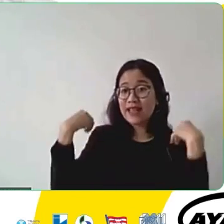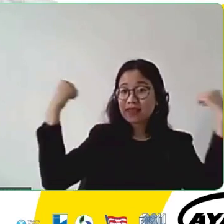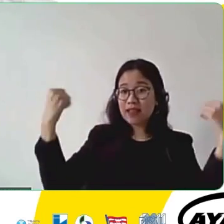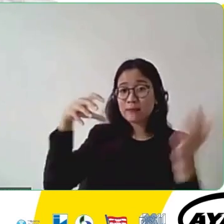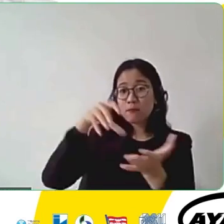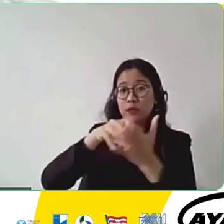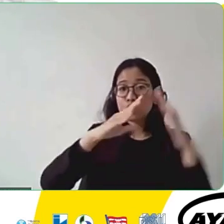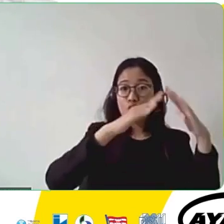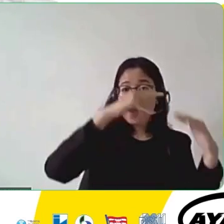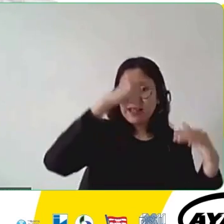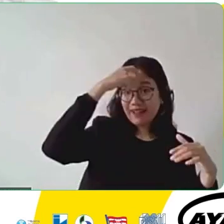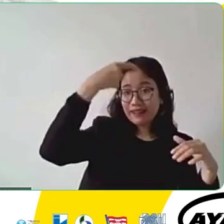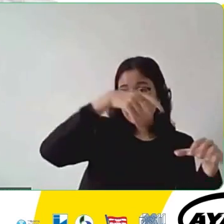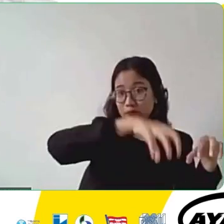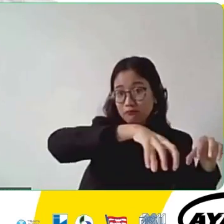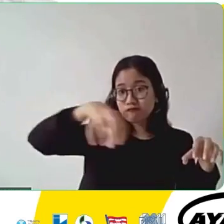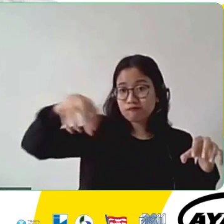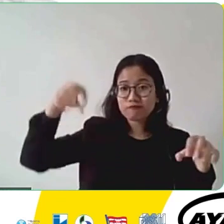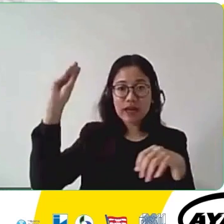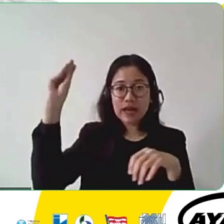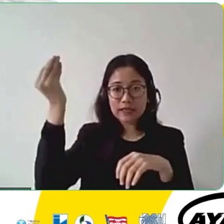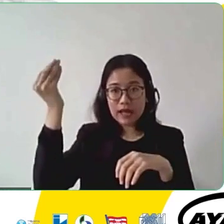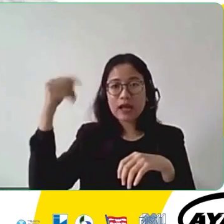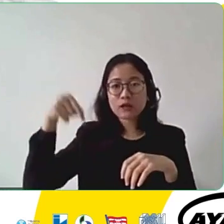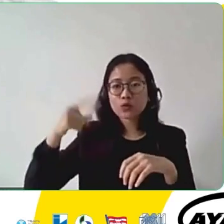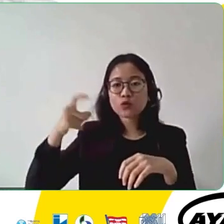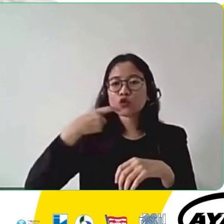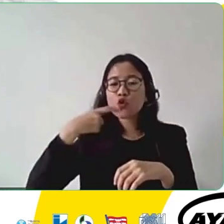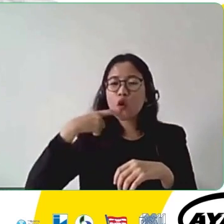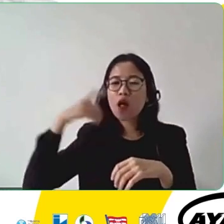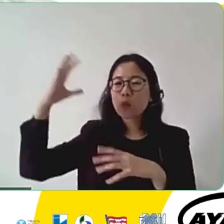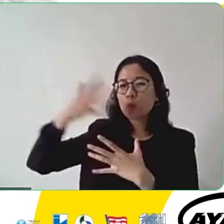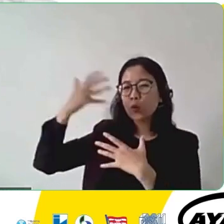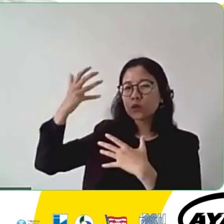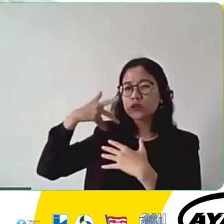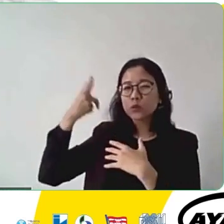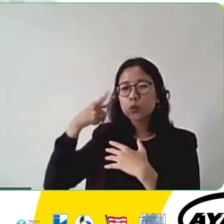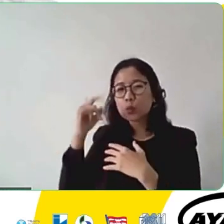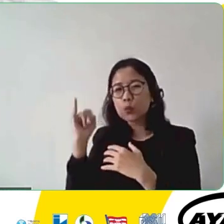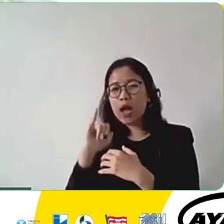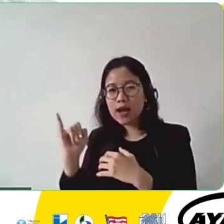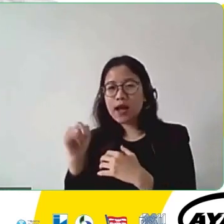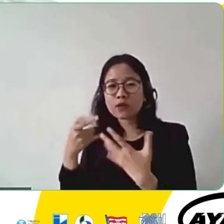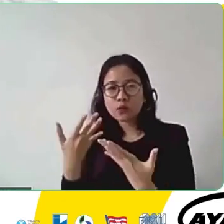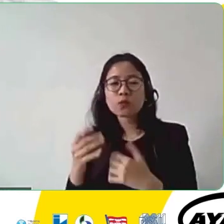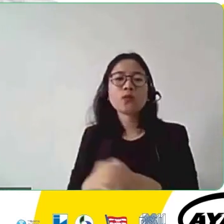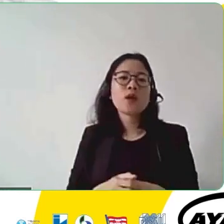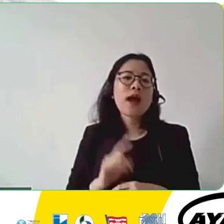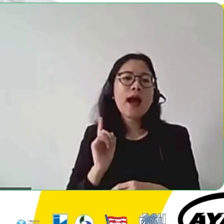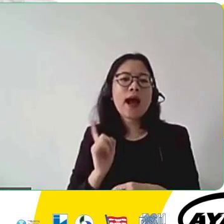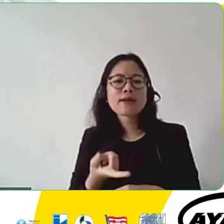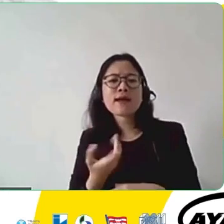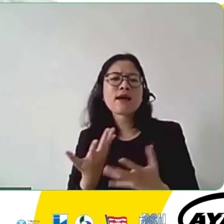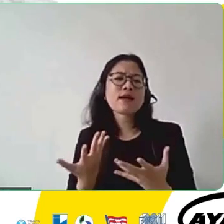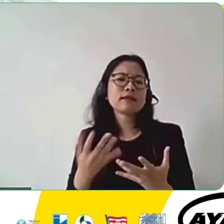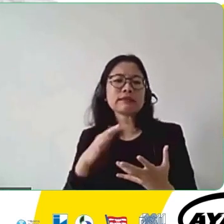diseases related to air pollution actually about 60%, more than half, due to the